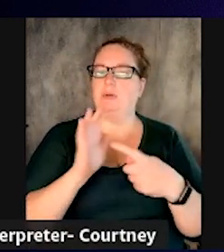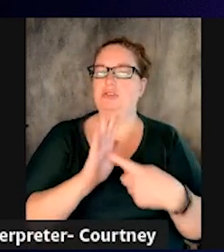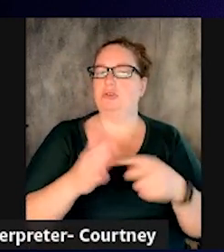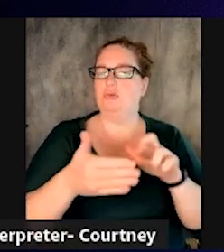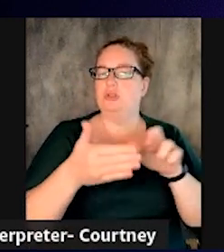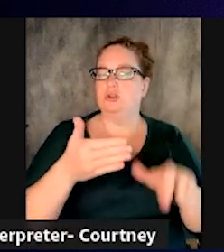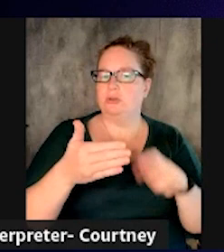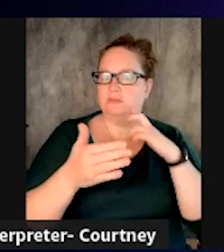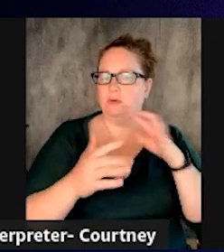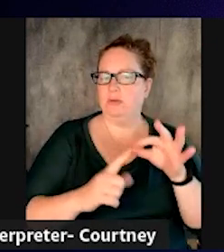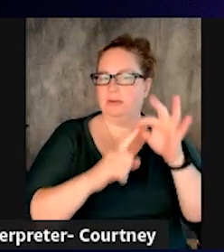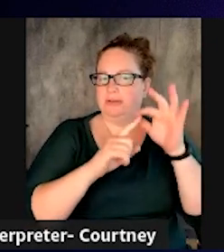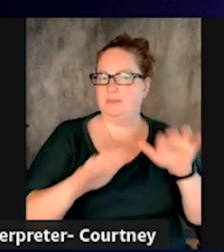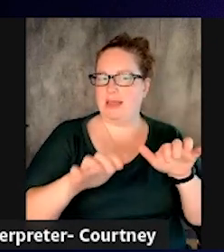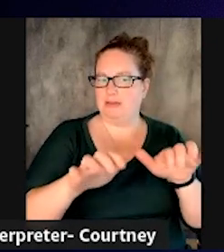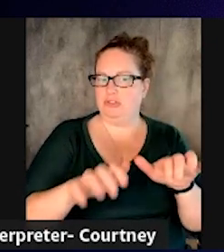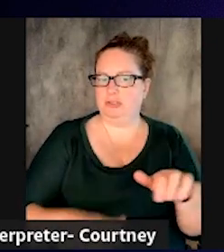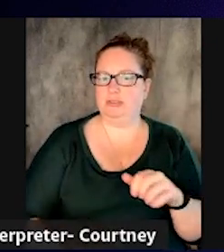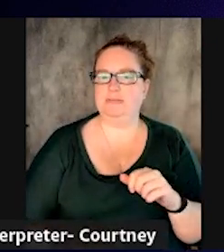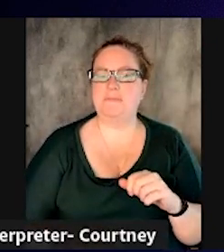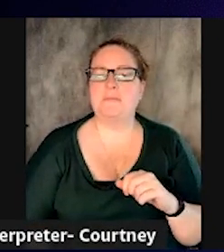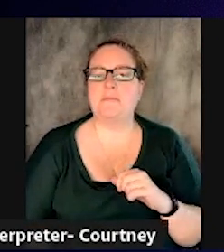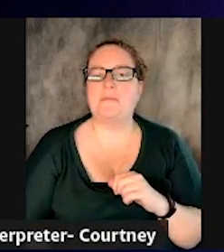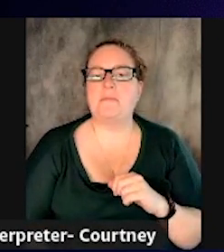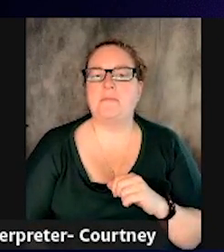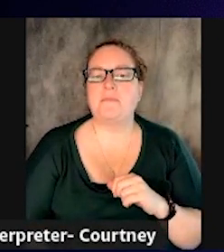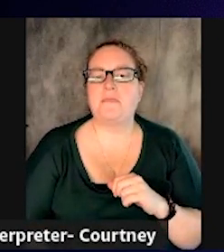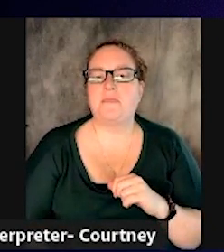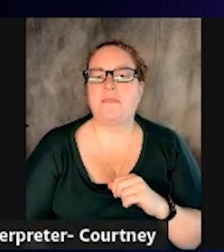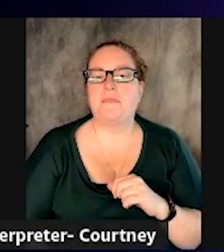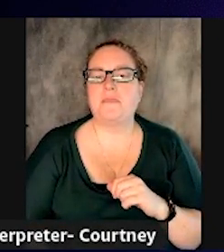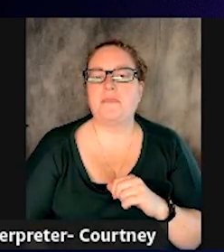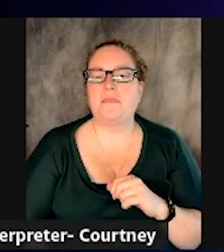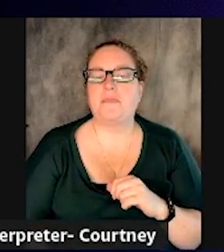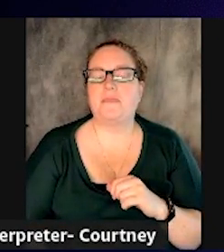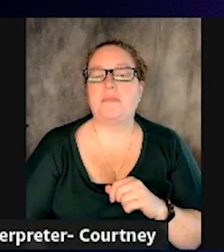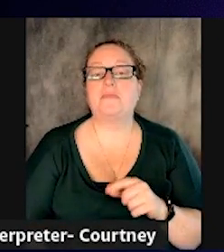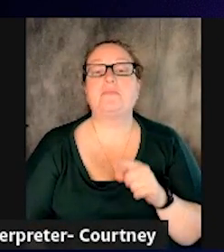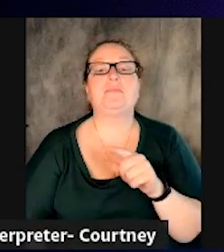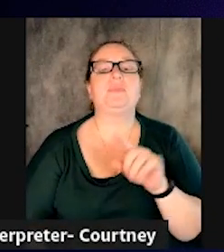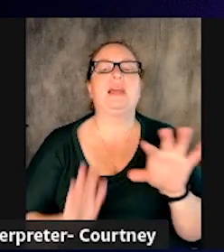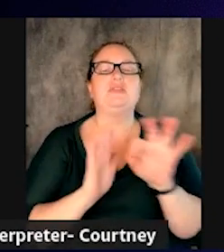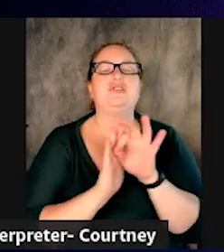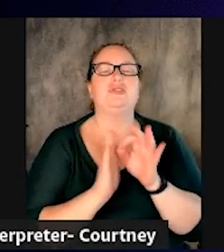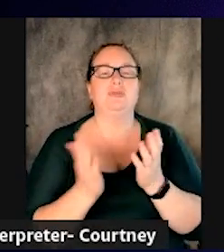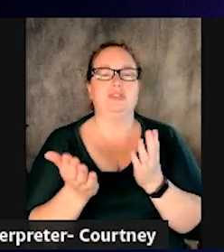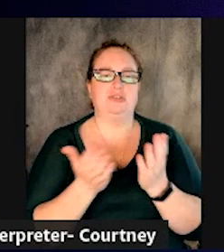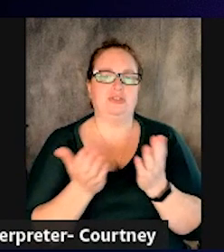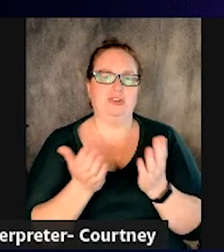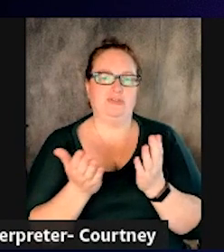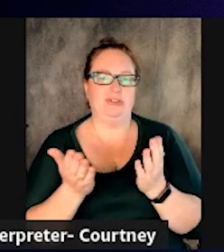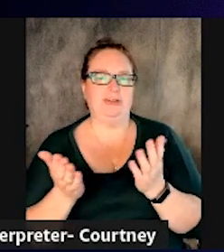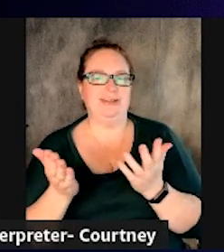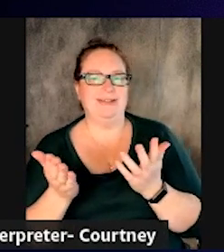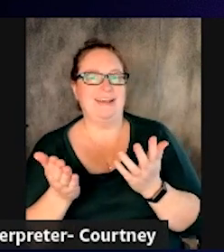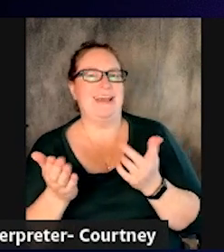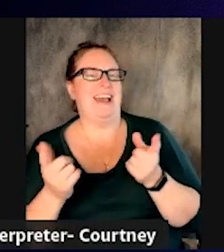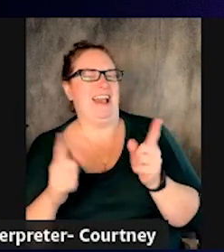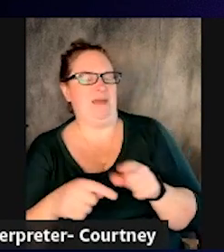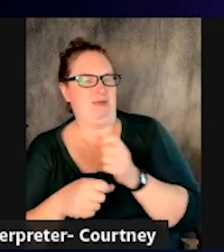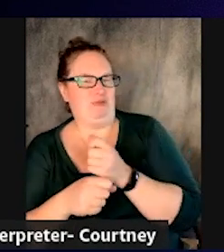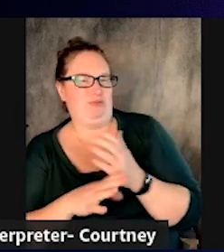actions. So here is, let's choose a server, which I happened to prepare ahead of time for